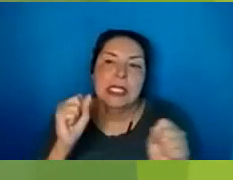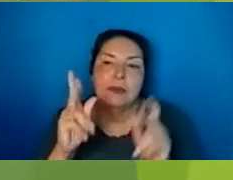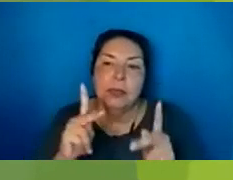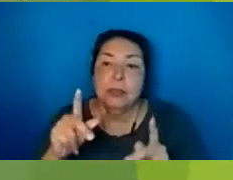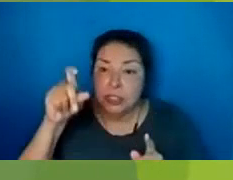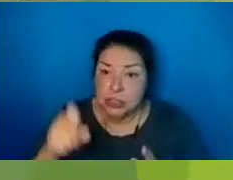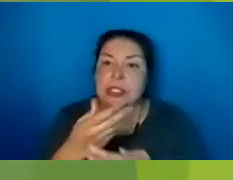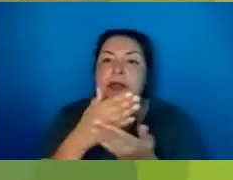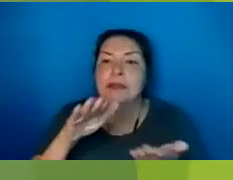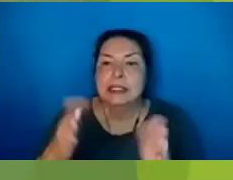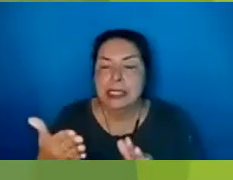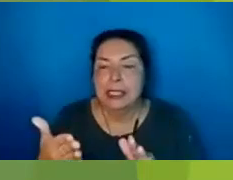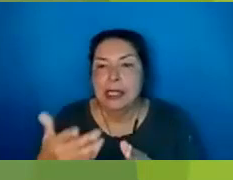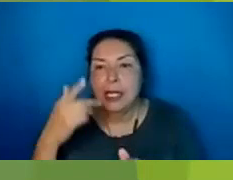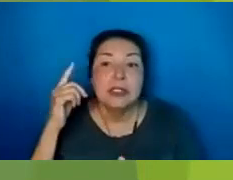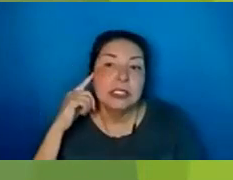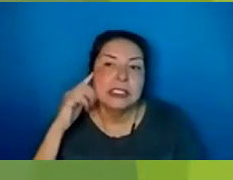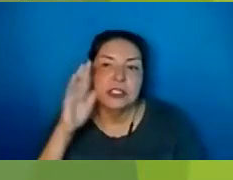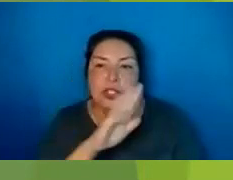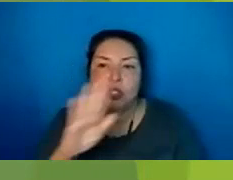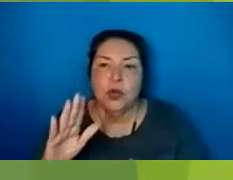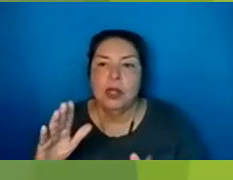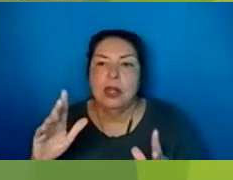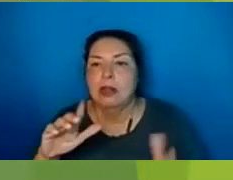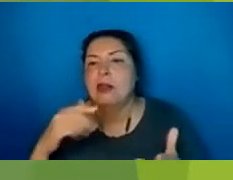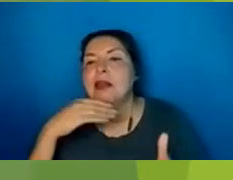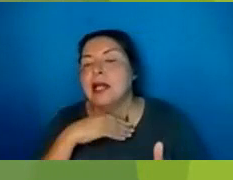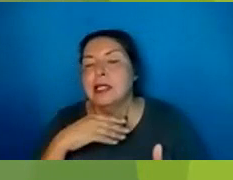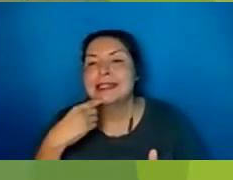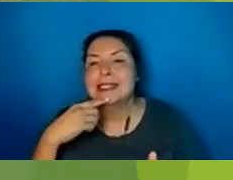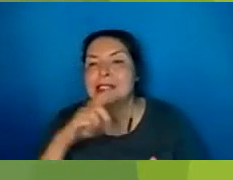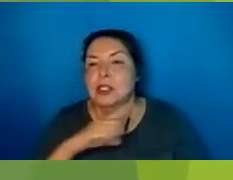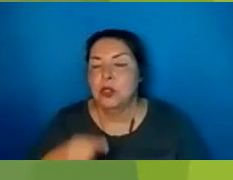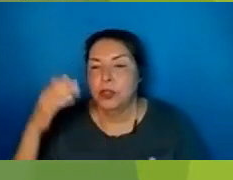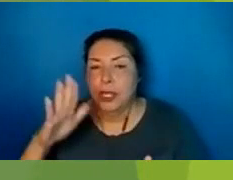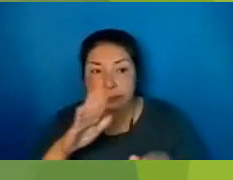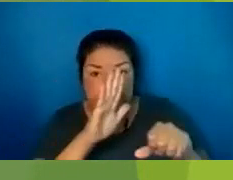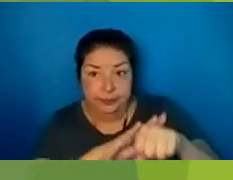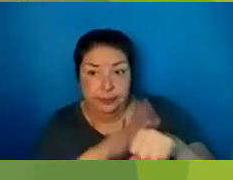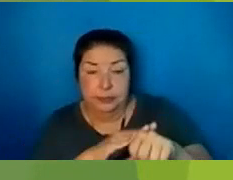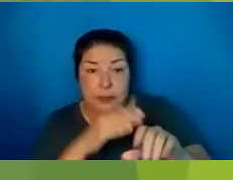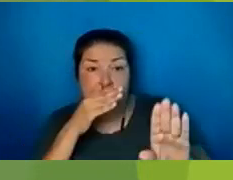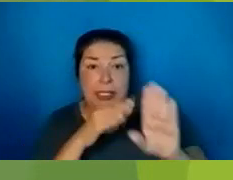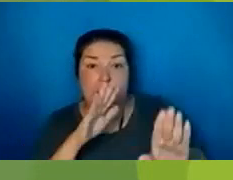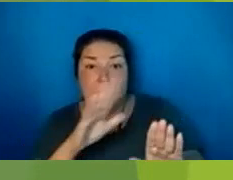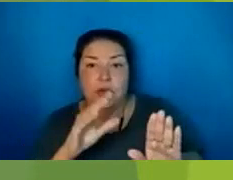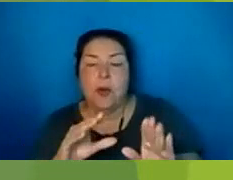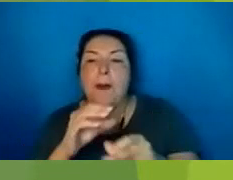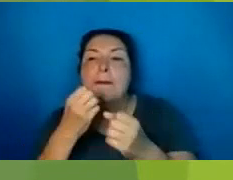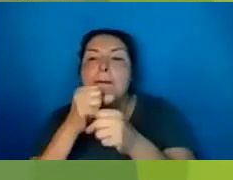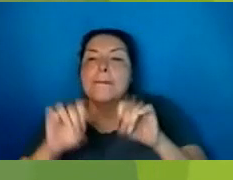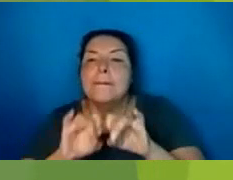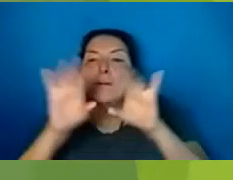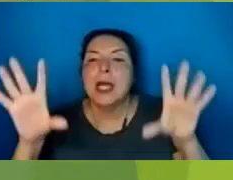lies. Therefore, thus says the Lord God, behold, I am against your magic bands by which you